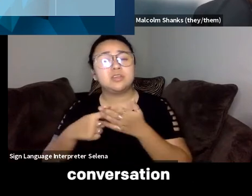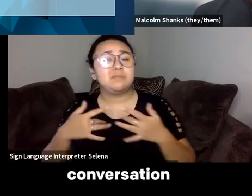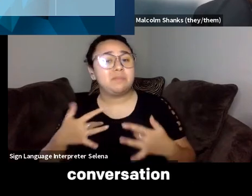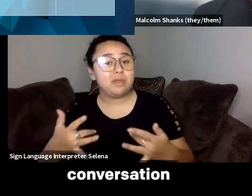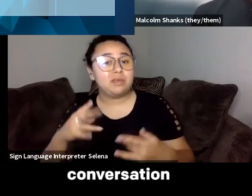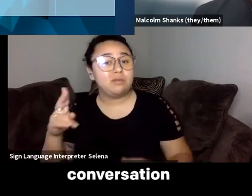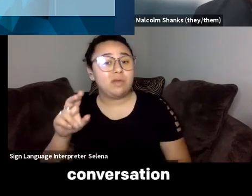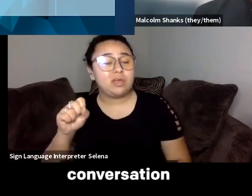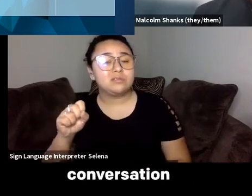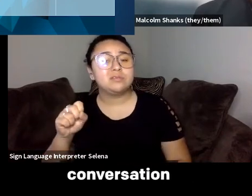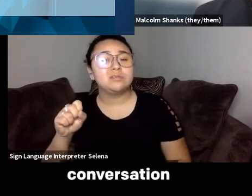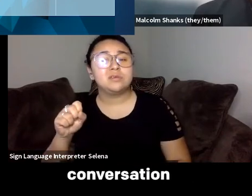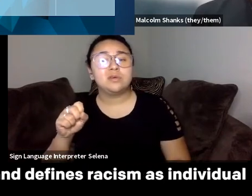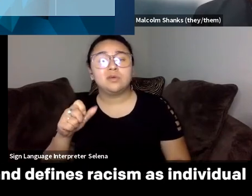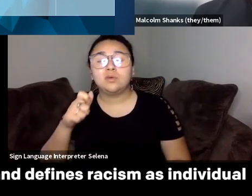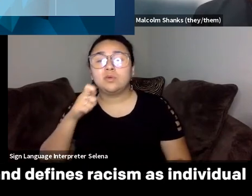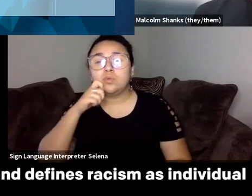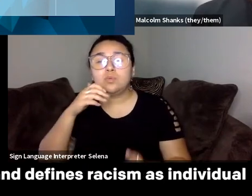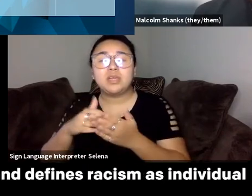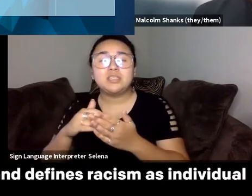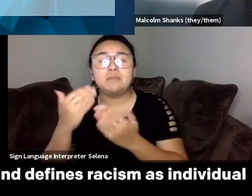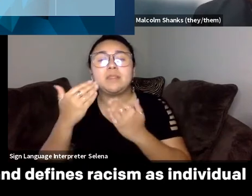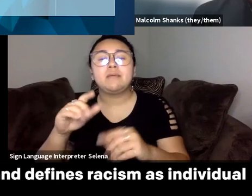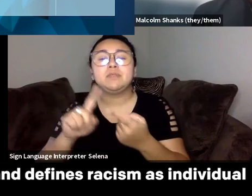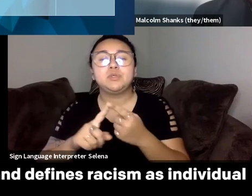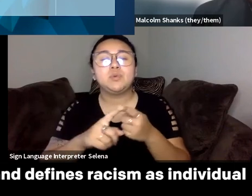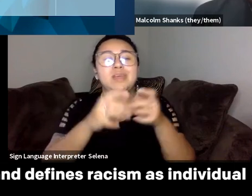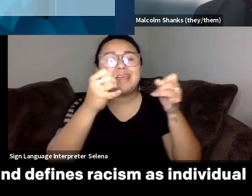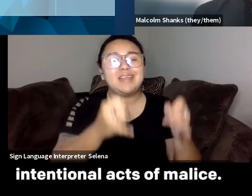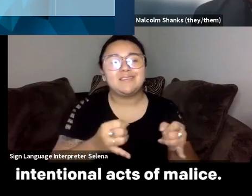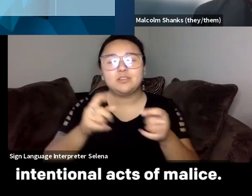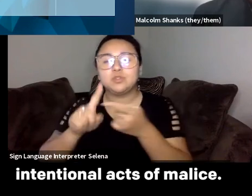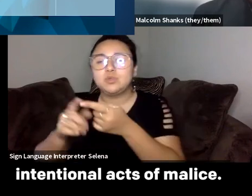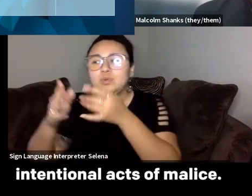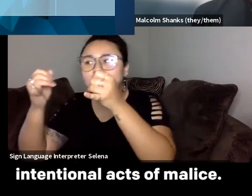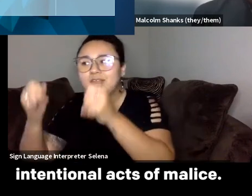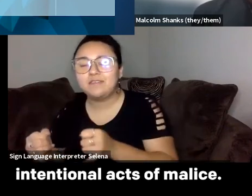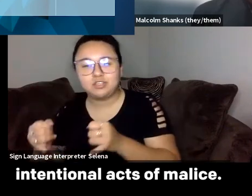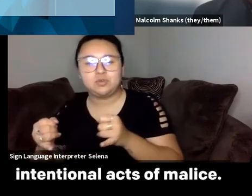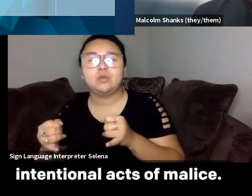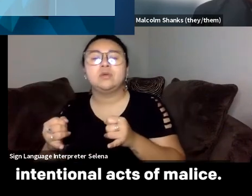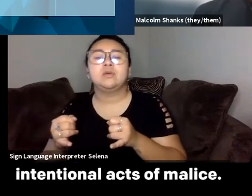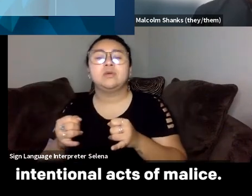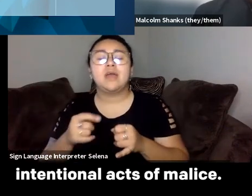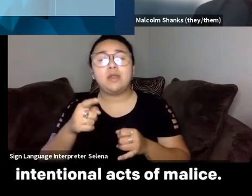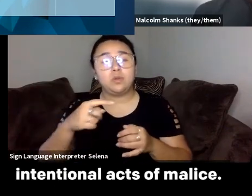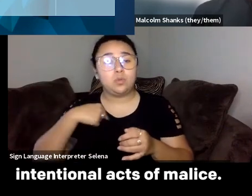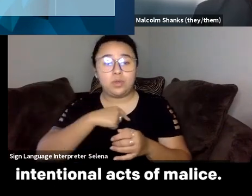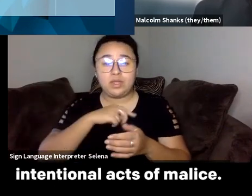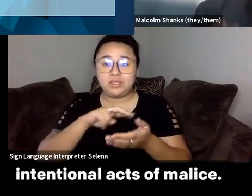individual conversation and defines racism as individual intentional acts of